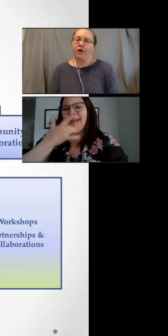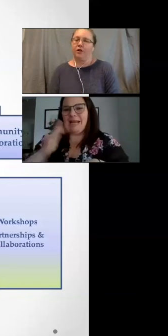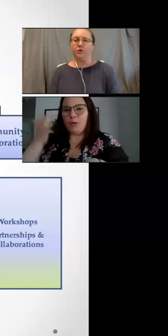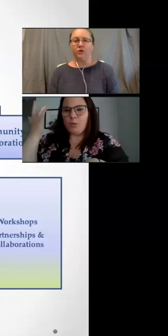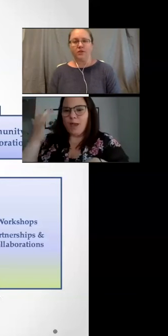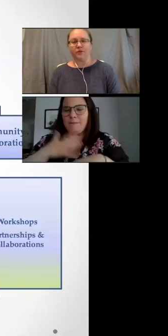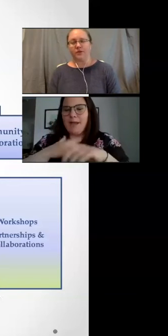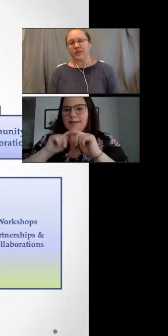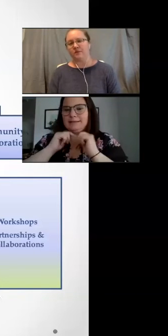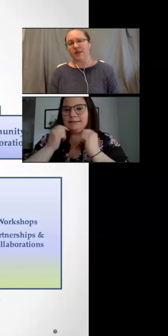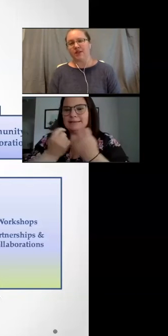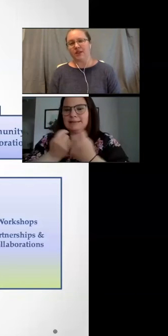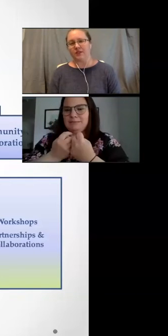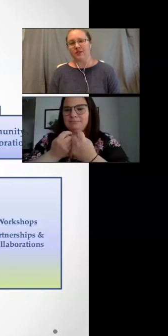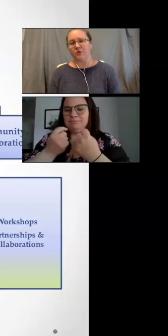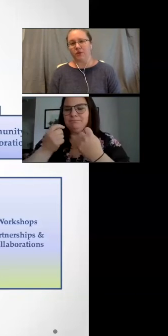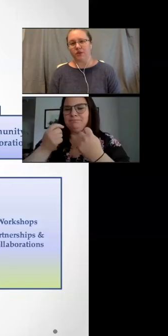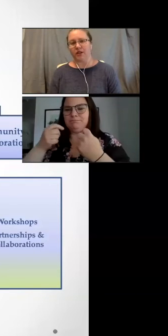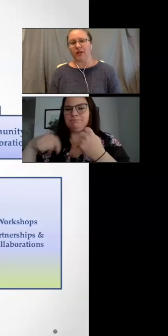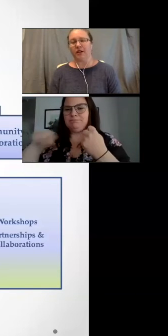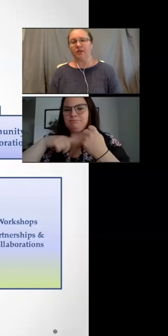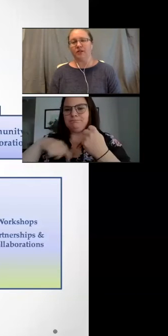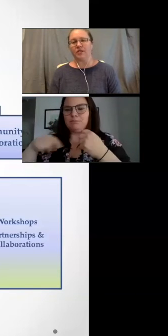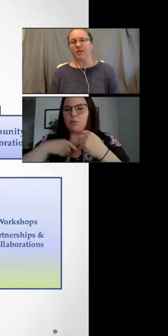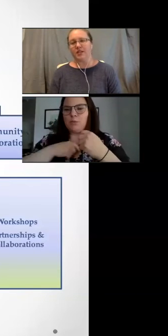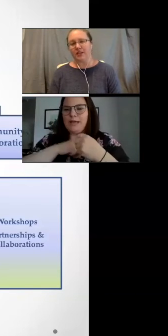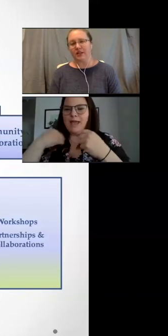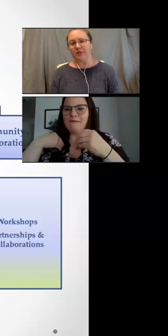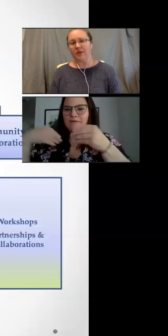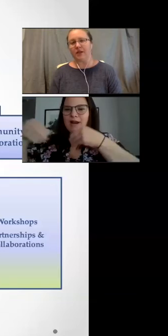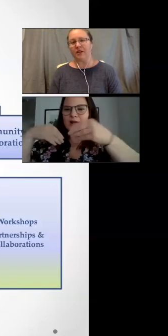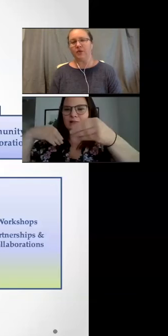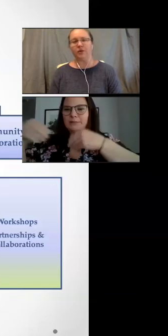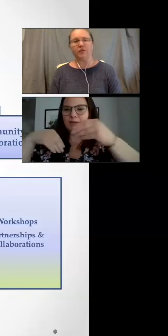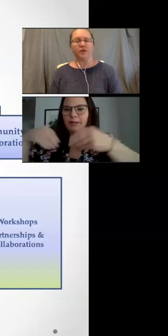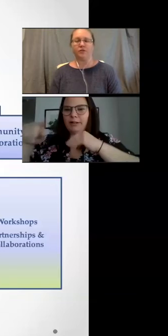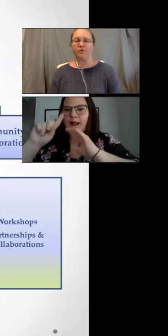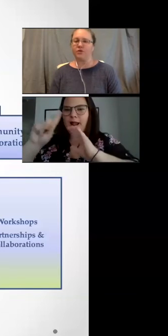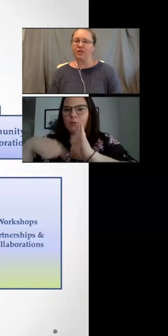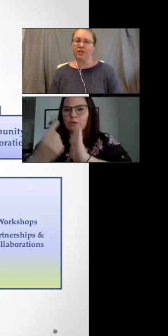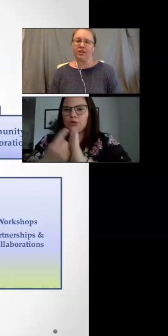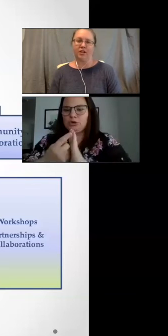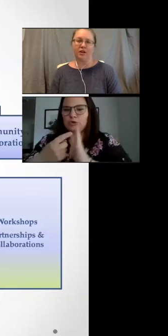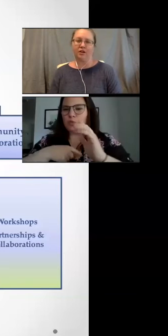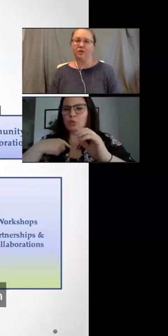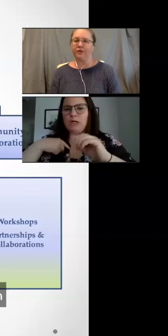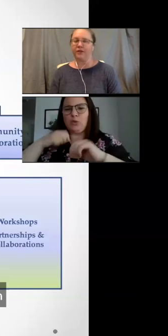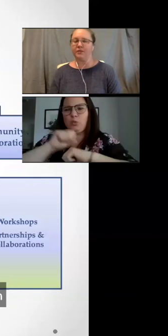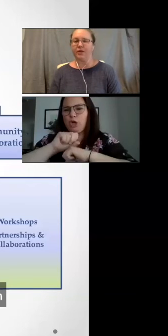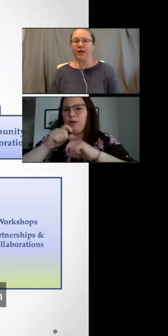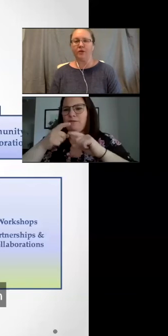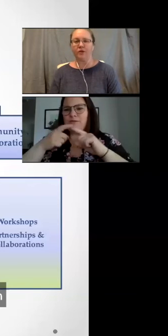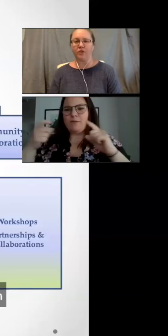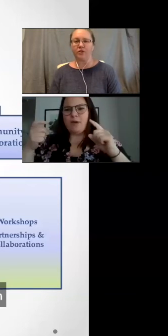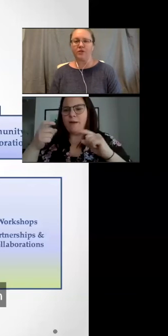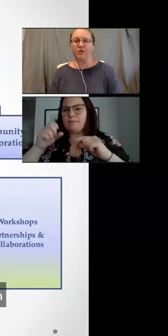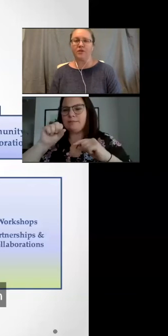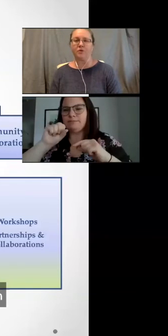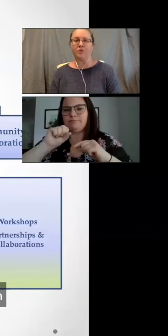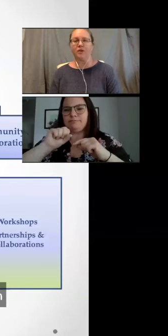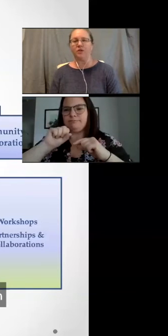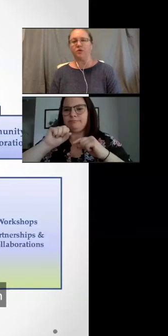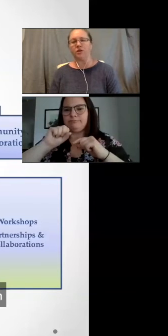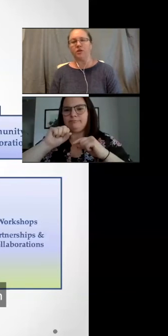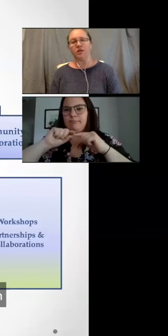Of our goal is, of course, to make things work. And our team, we are very fortunate in our flexible hours.